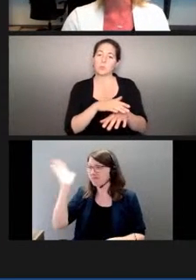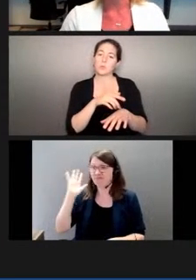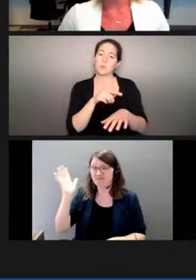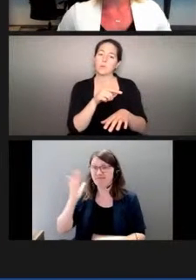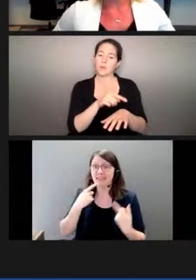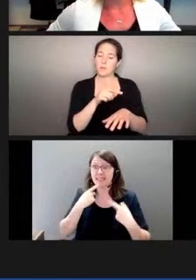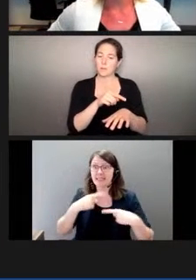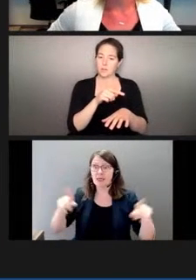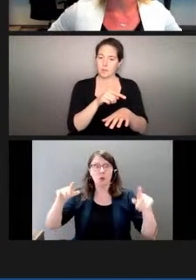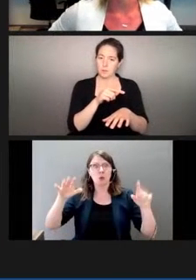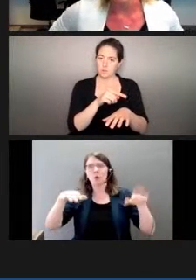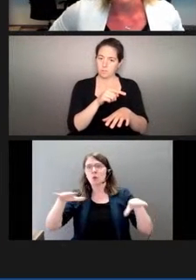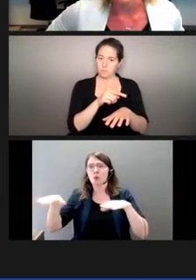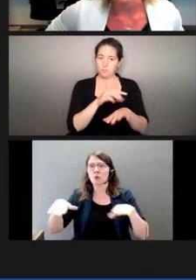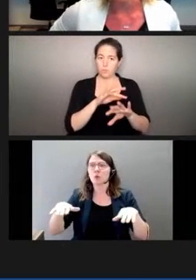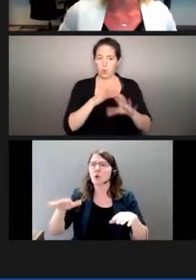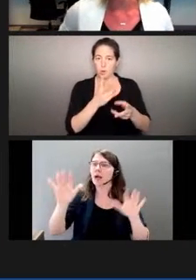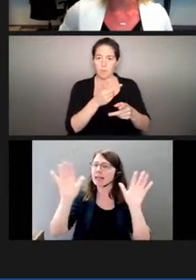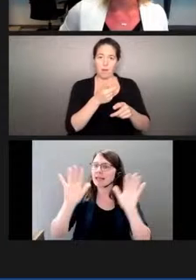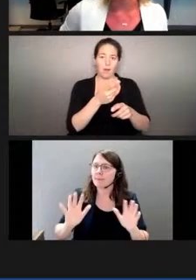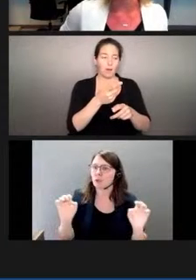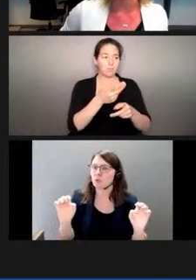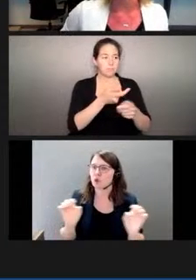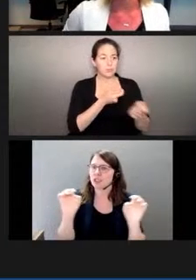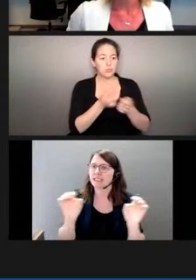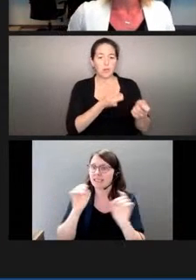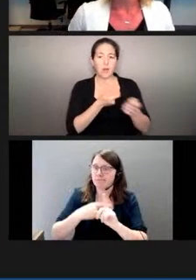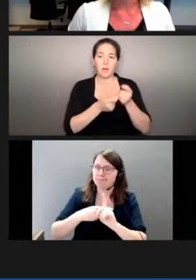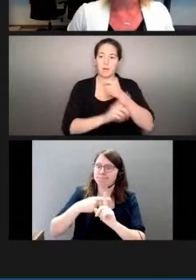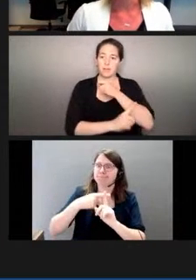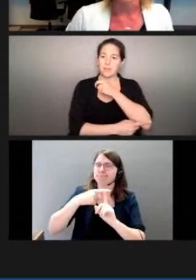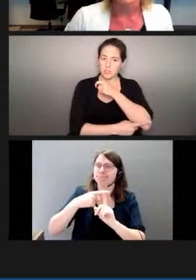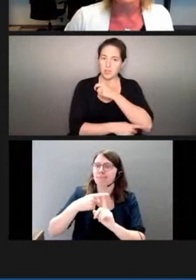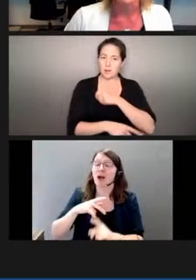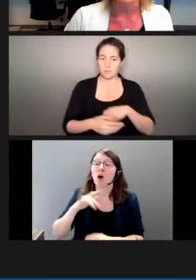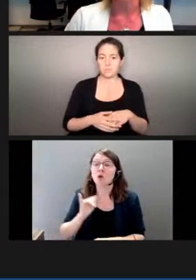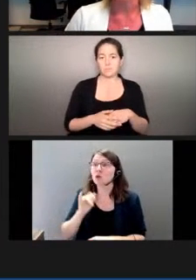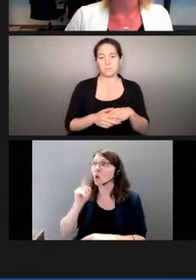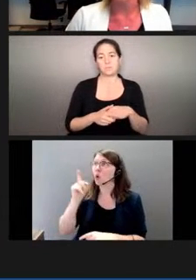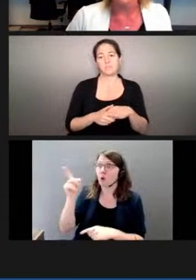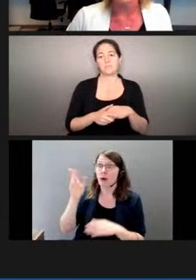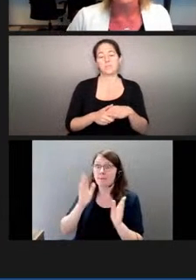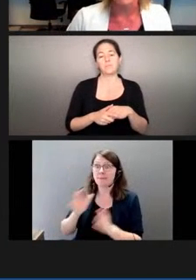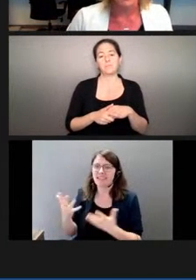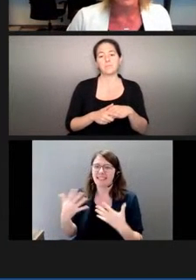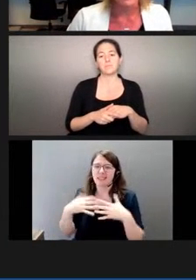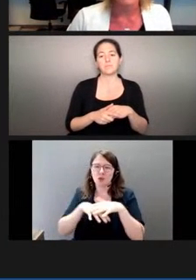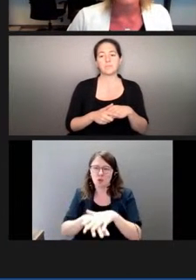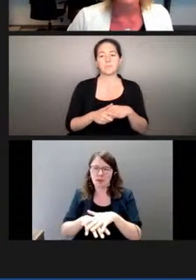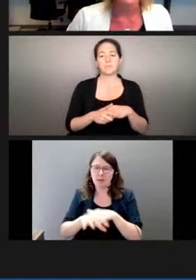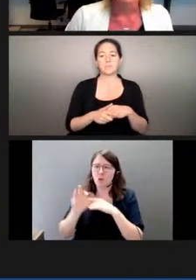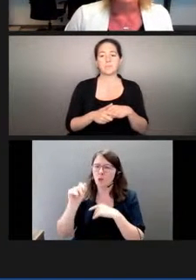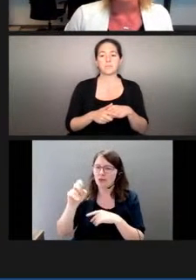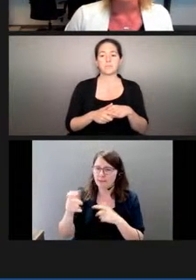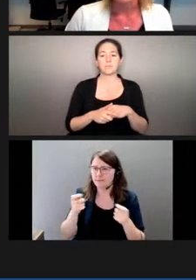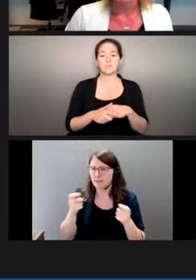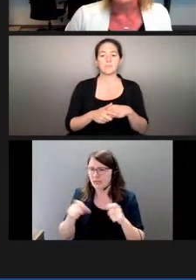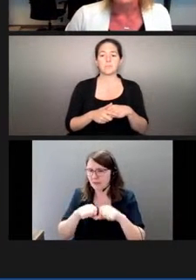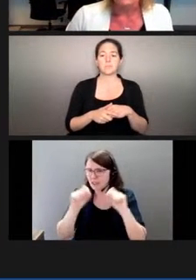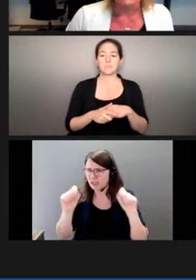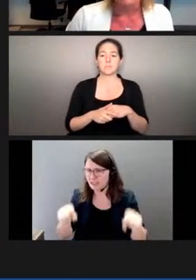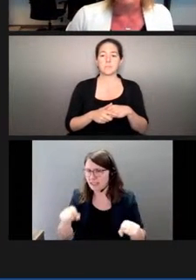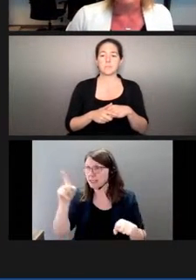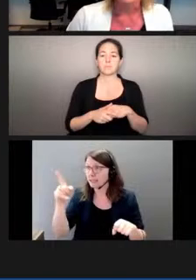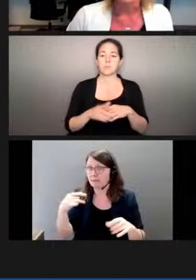of the important role the future integrated waste management system will have in helping achieve Council's climate change goals. The waste